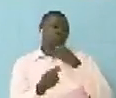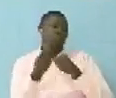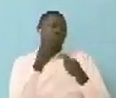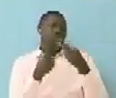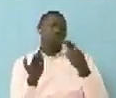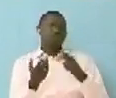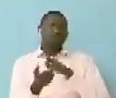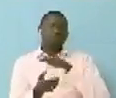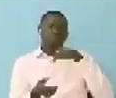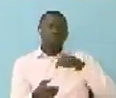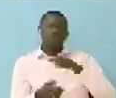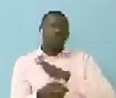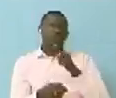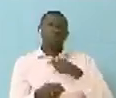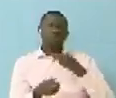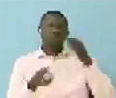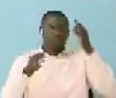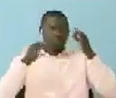is not a court of law.